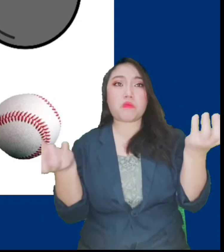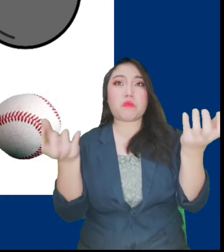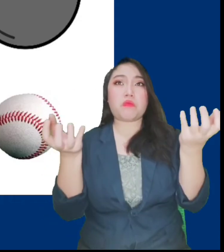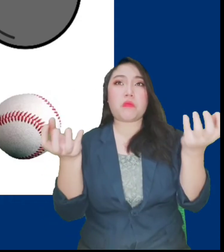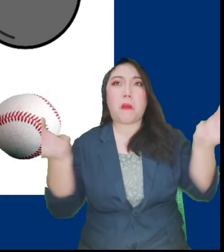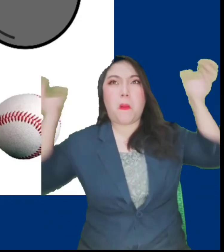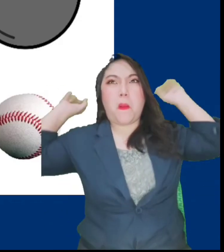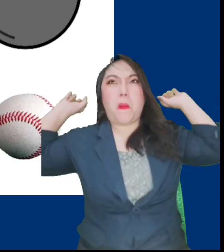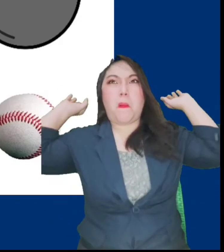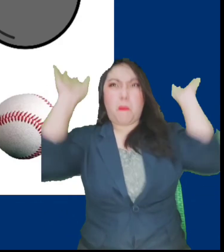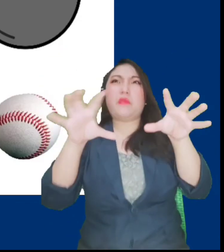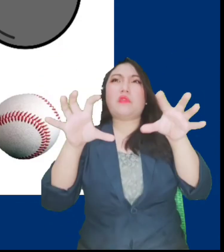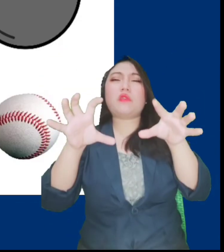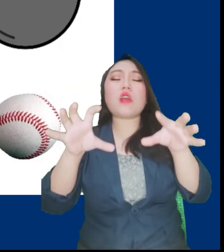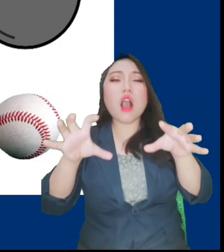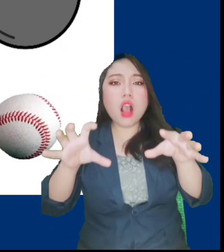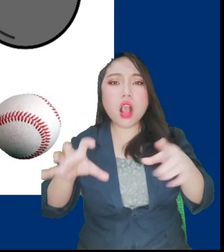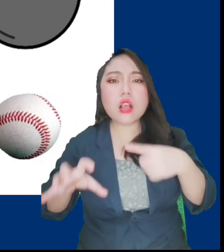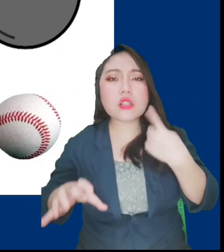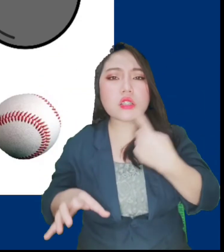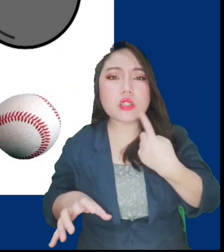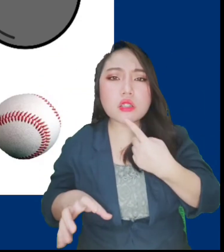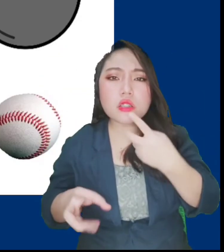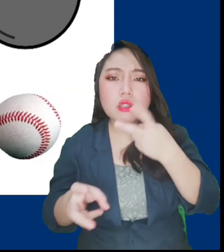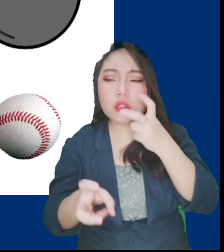or the bowling ball?